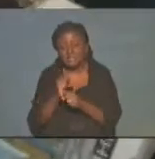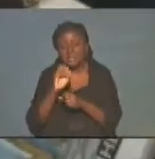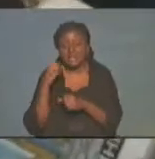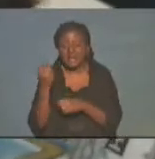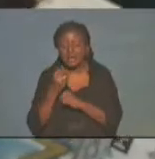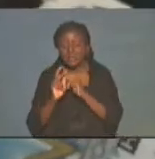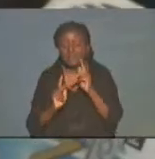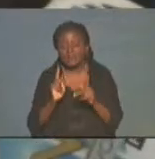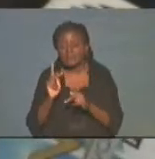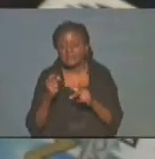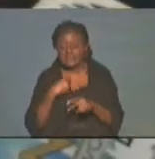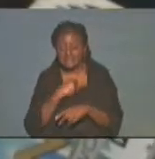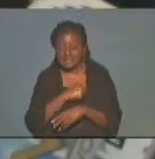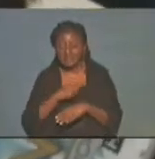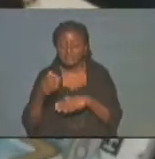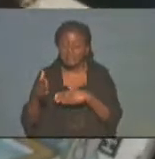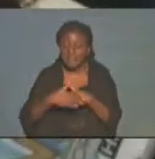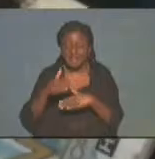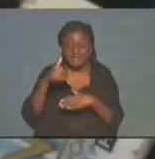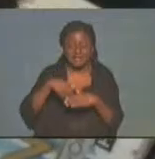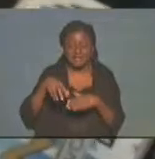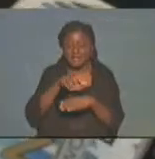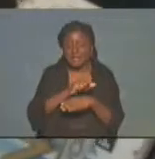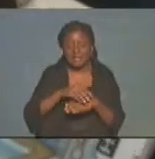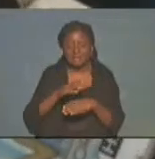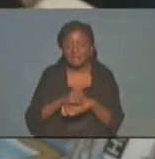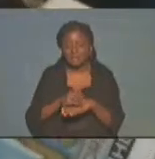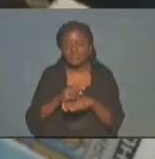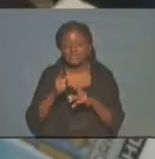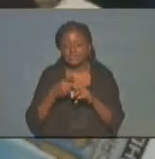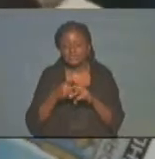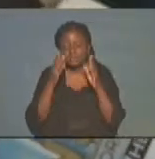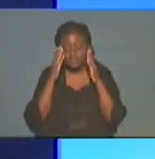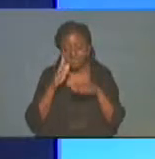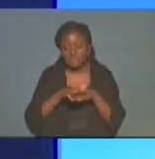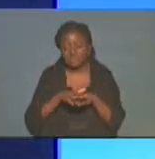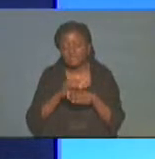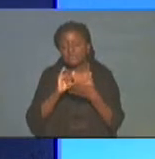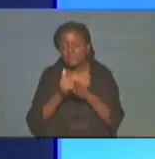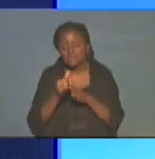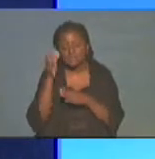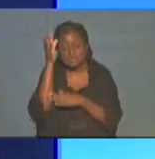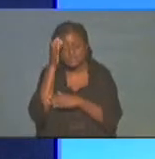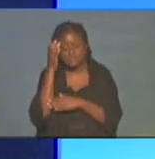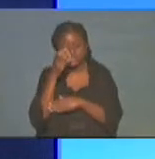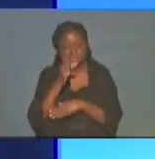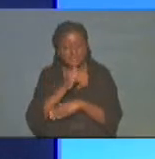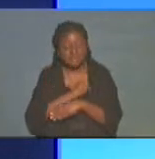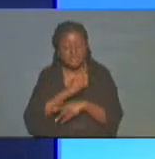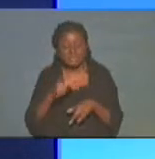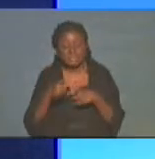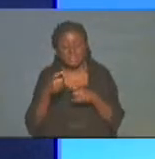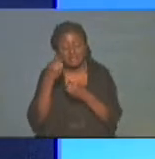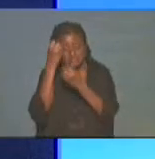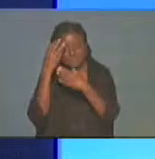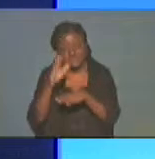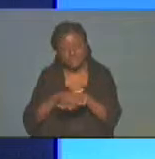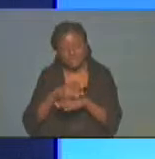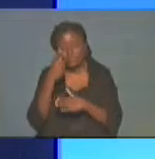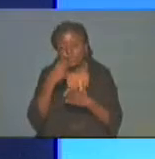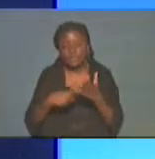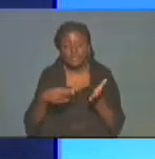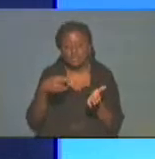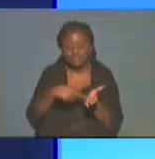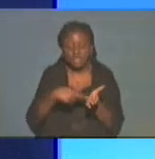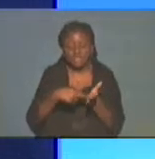in Abaco to remedy or to address those concerns. Smith also giving insight on what rent